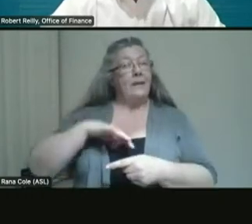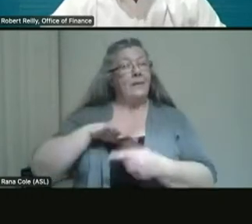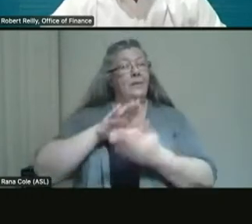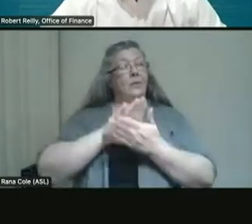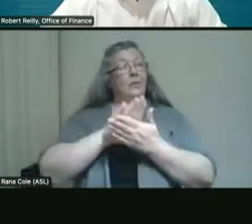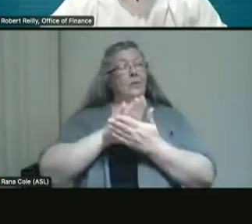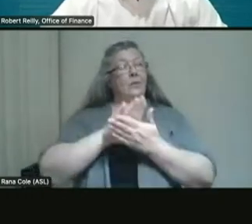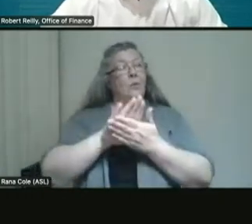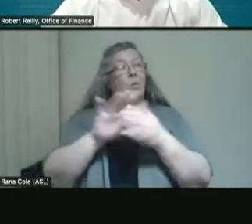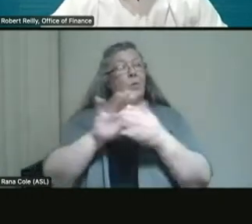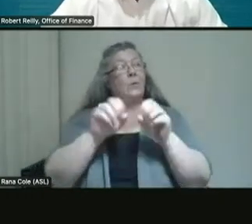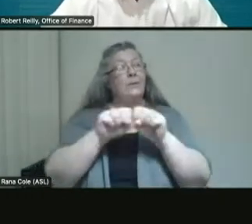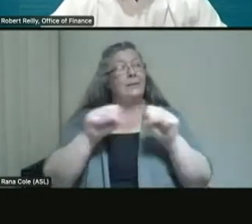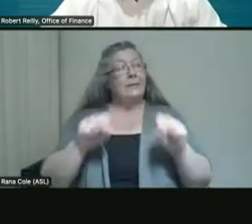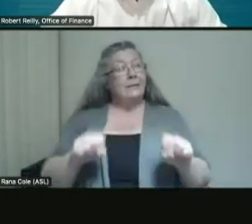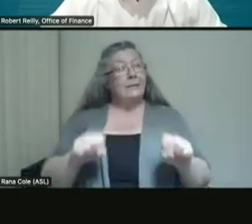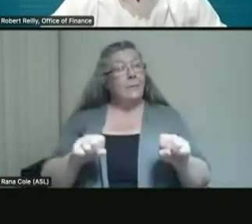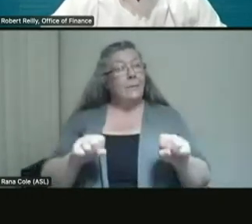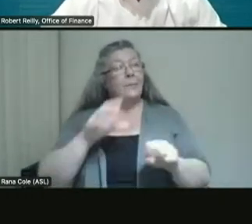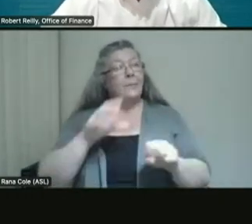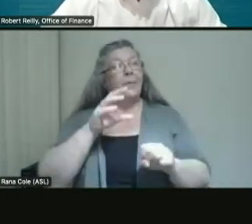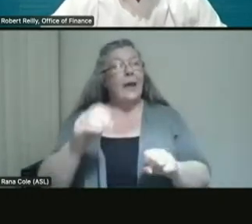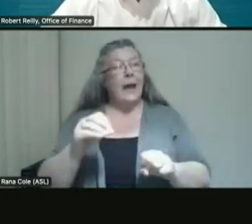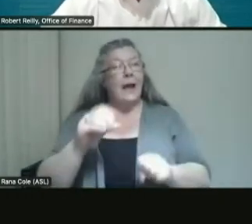please stay tuned.